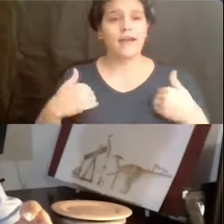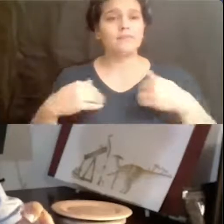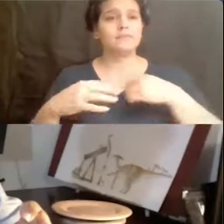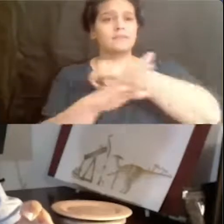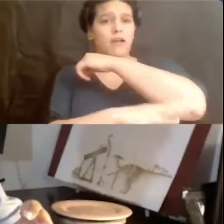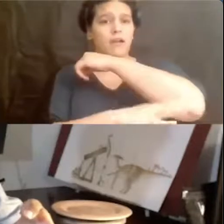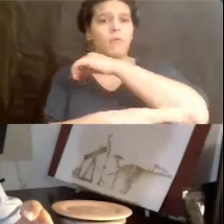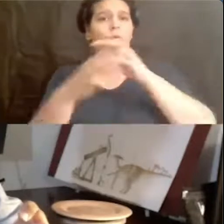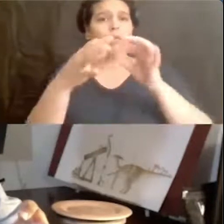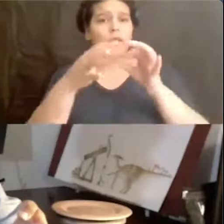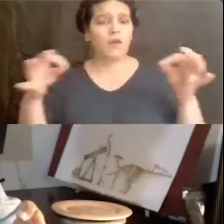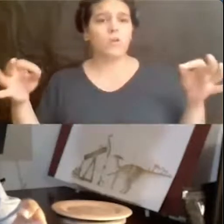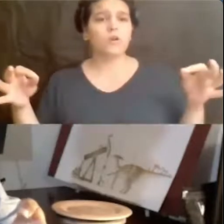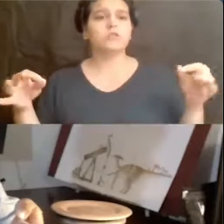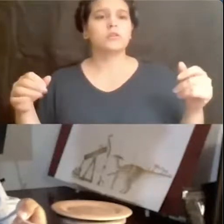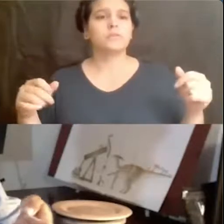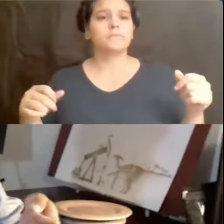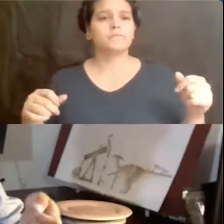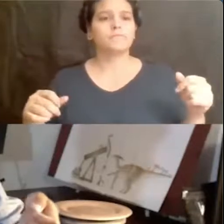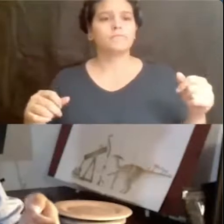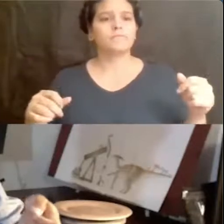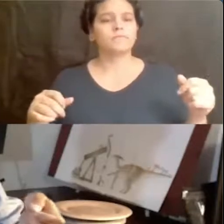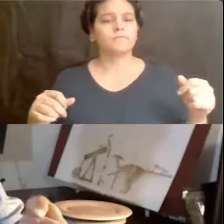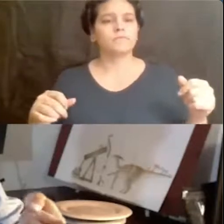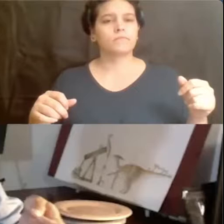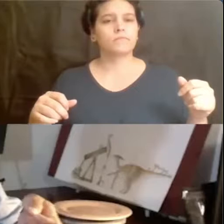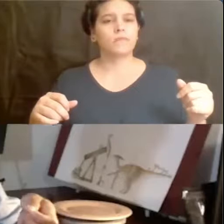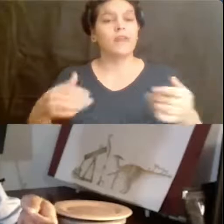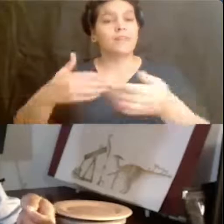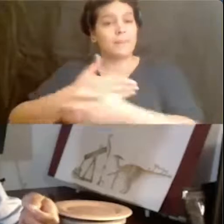it's away, which is saying the